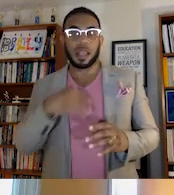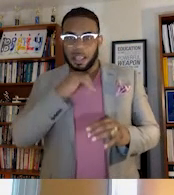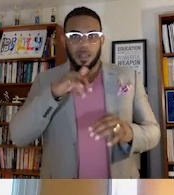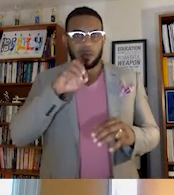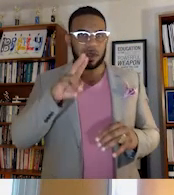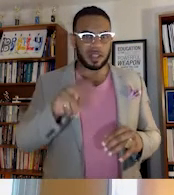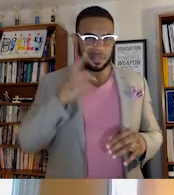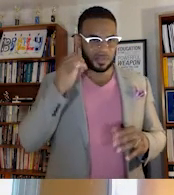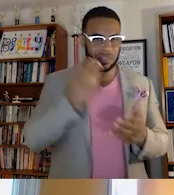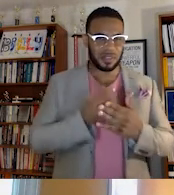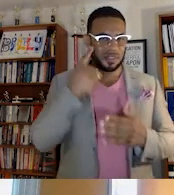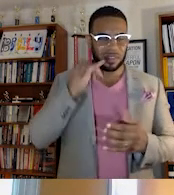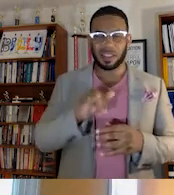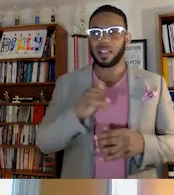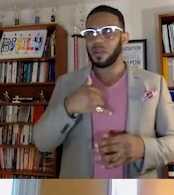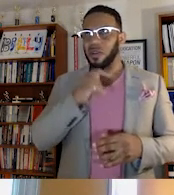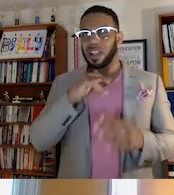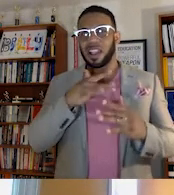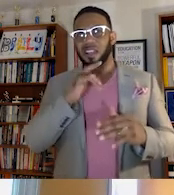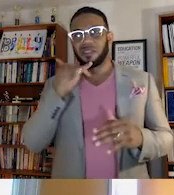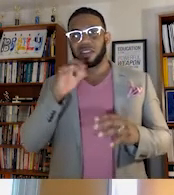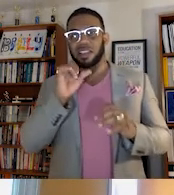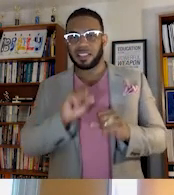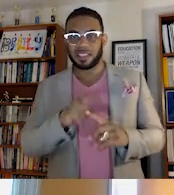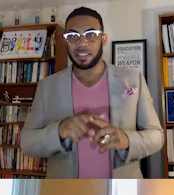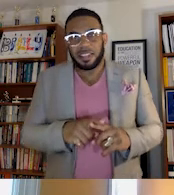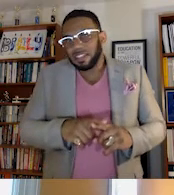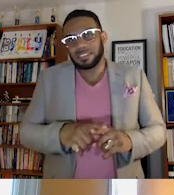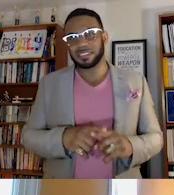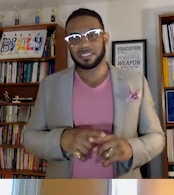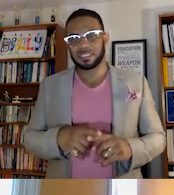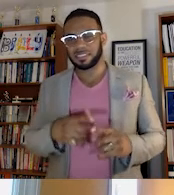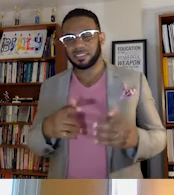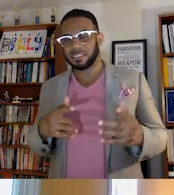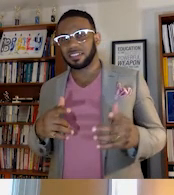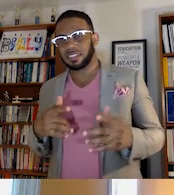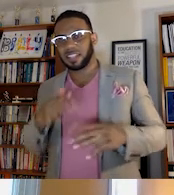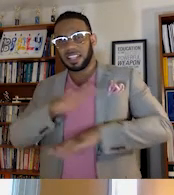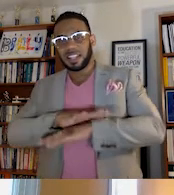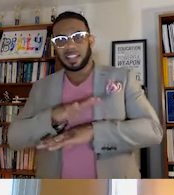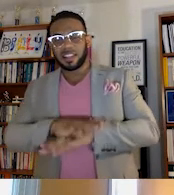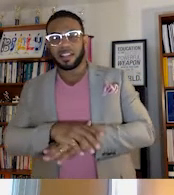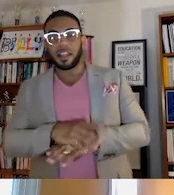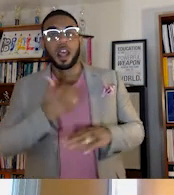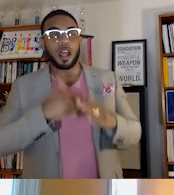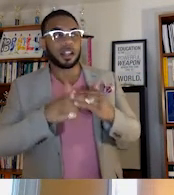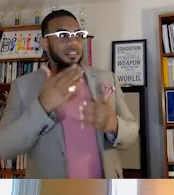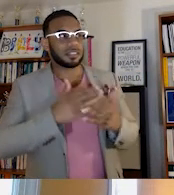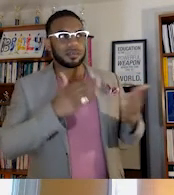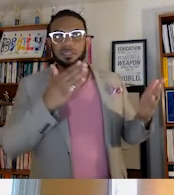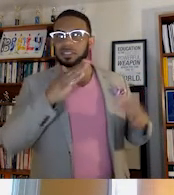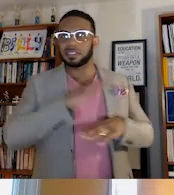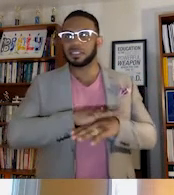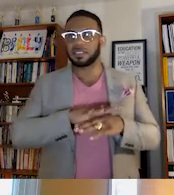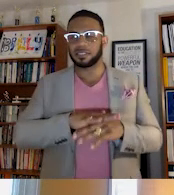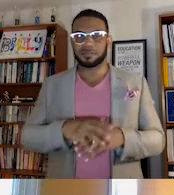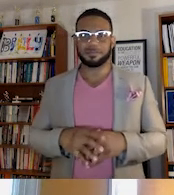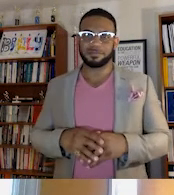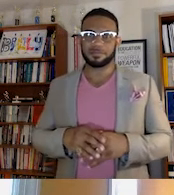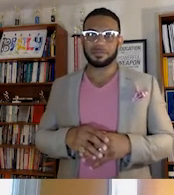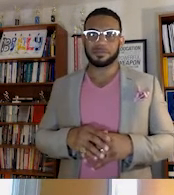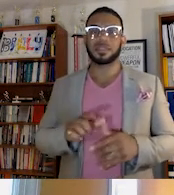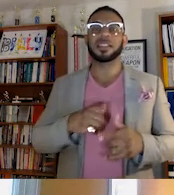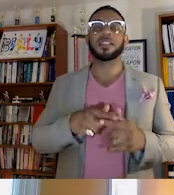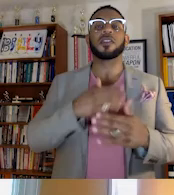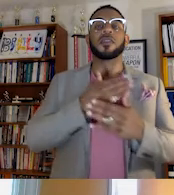get funding for that. Like we're lucky if we could get a desktop underneath somebody's desk to run something.